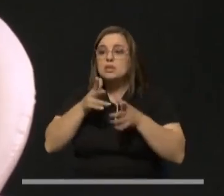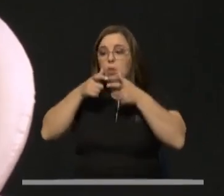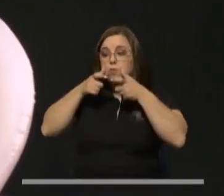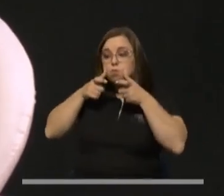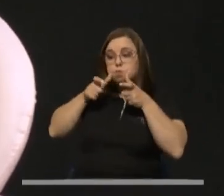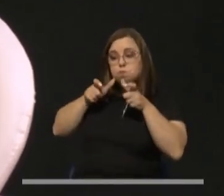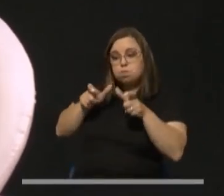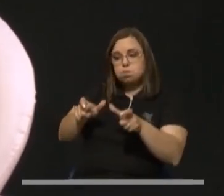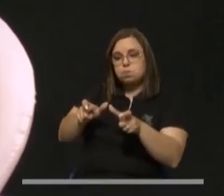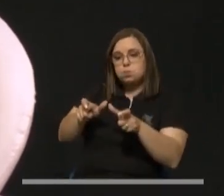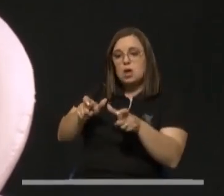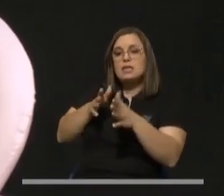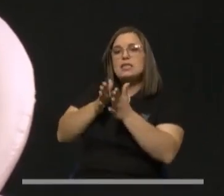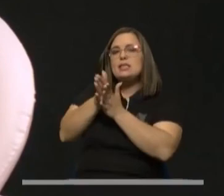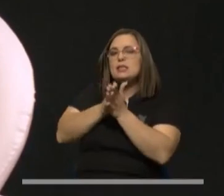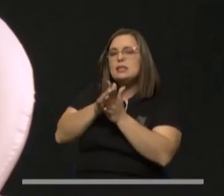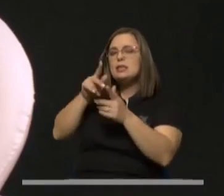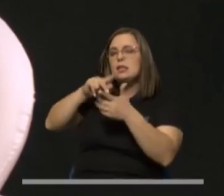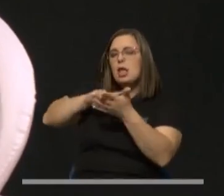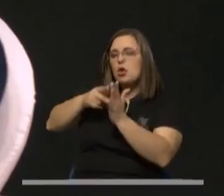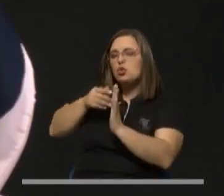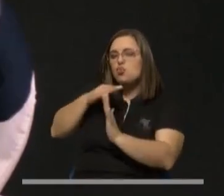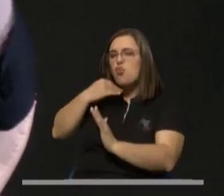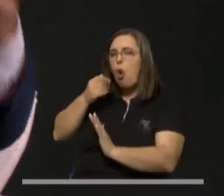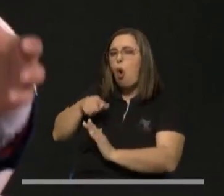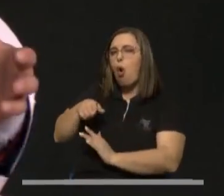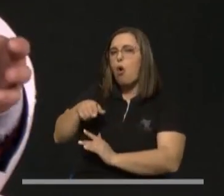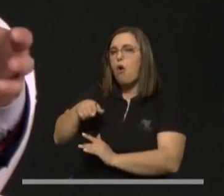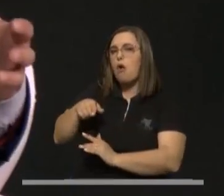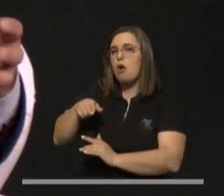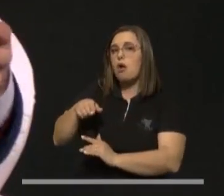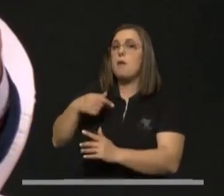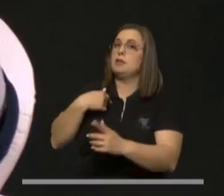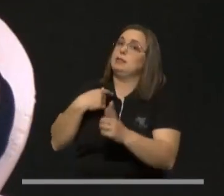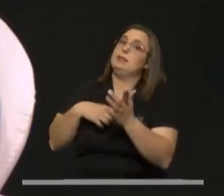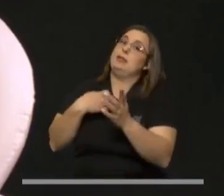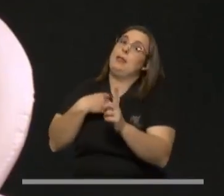humans, who have to control